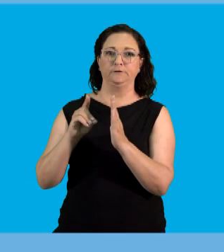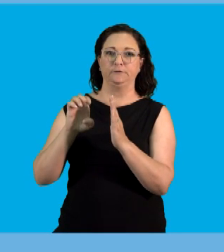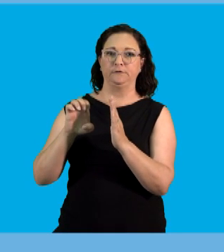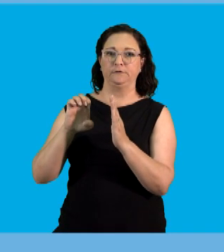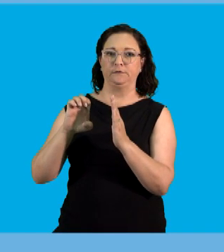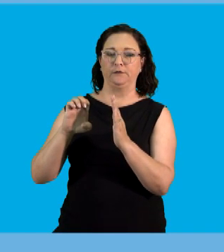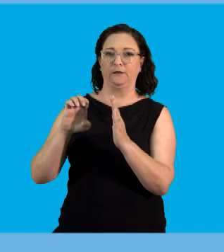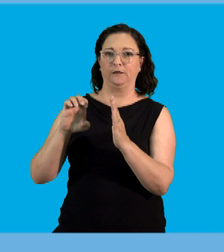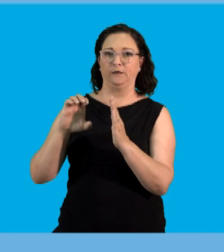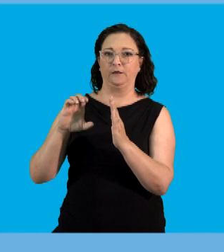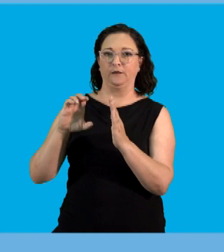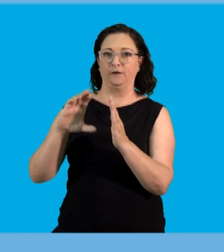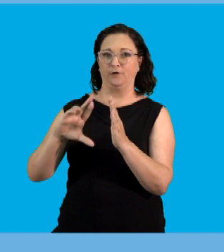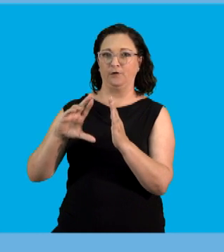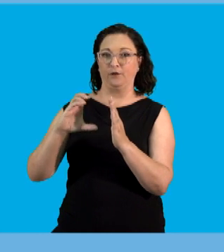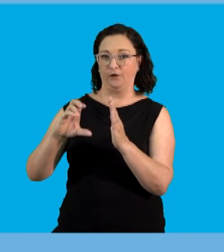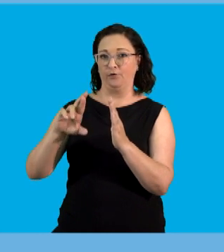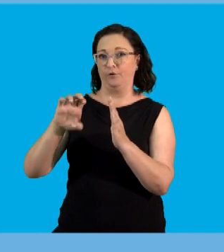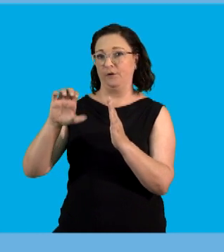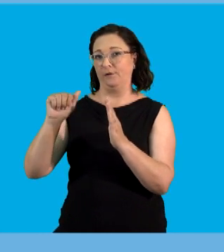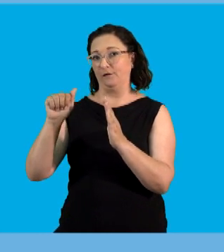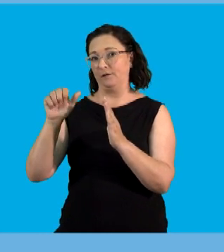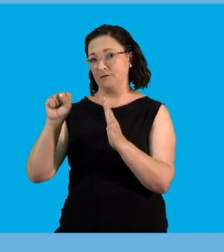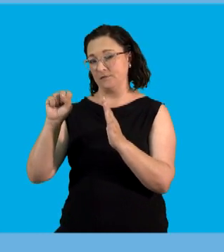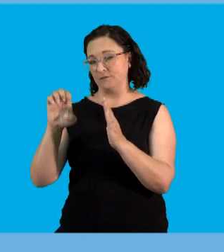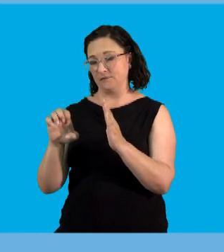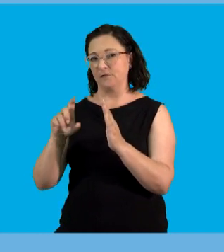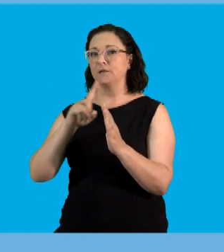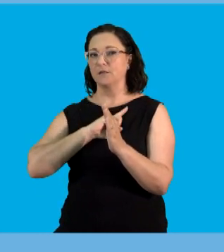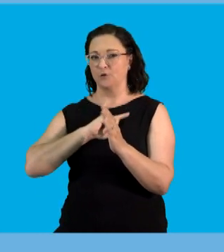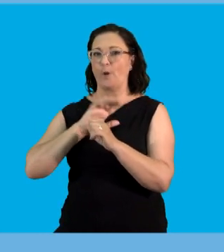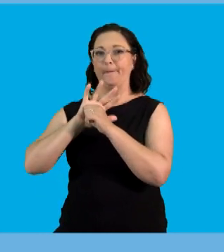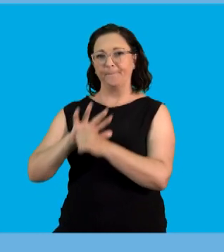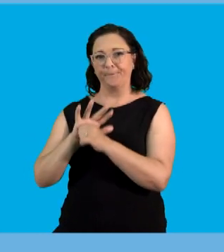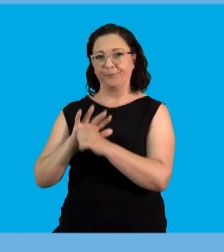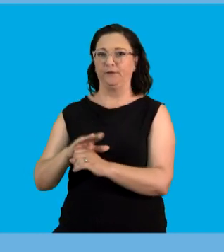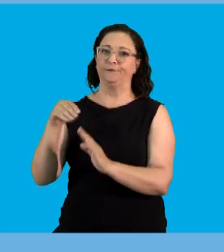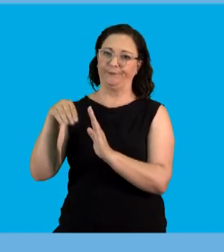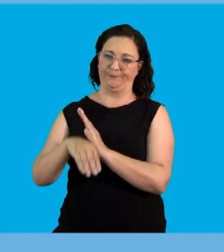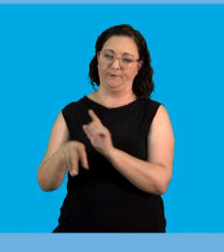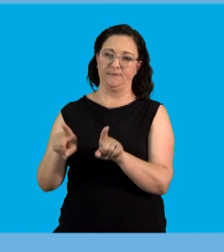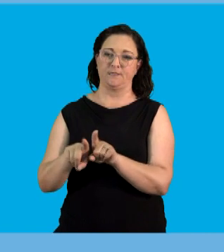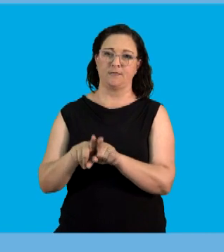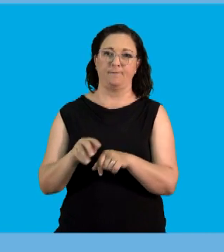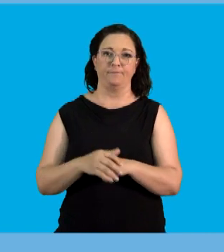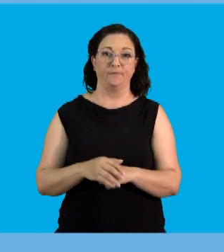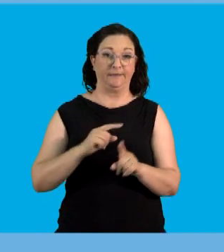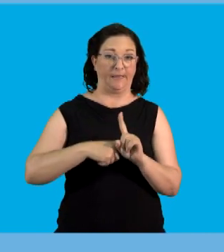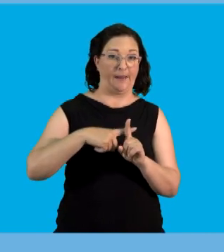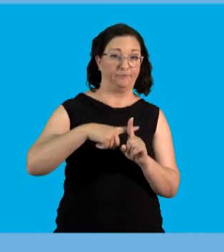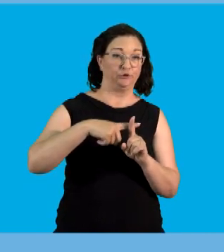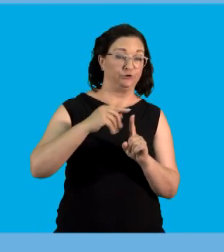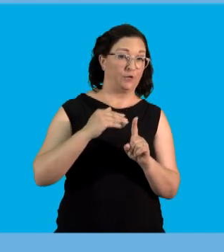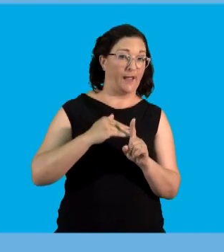force, we are decreasing the pressure. So as we can see from the picture that is given to us here on the side, that when we are increasing